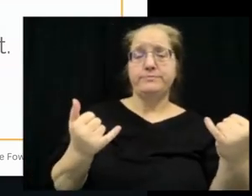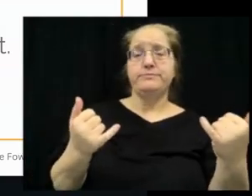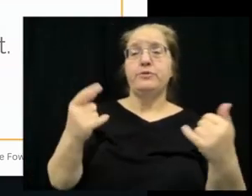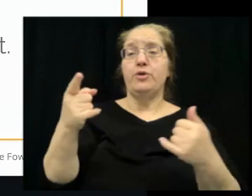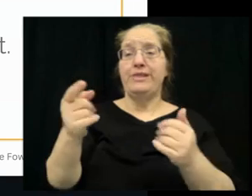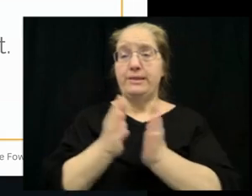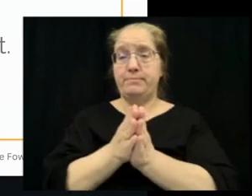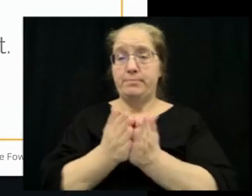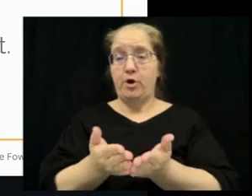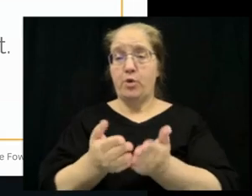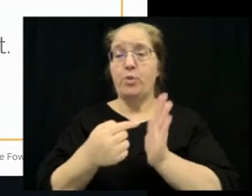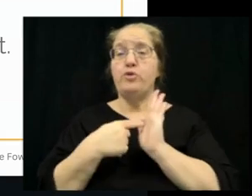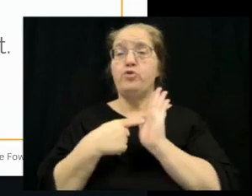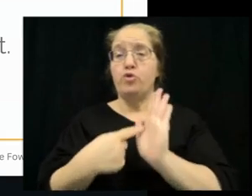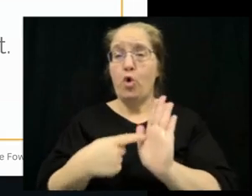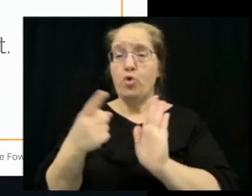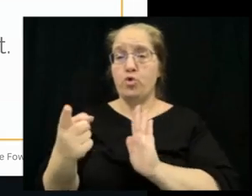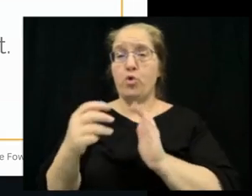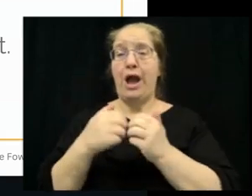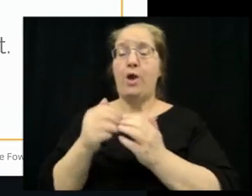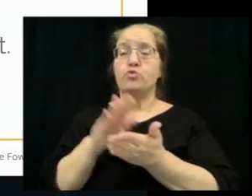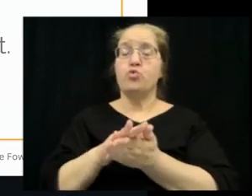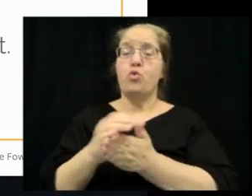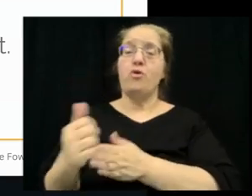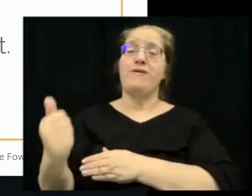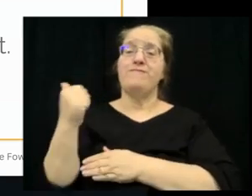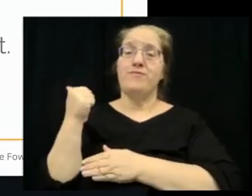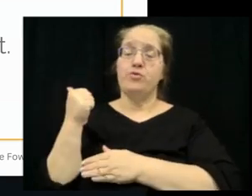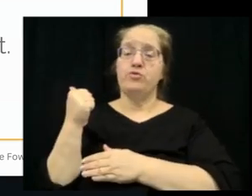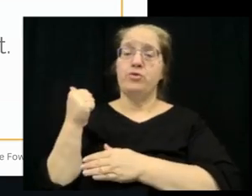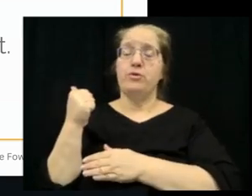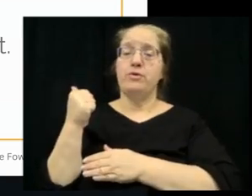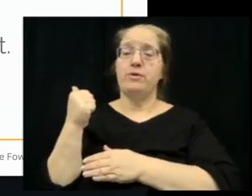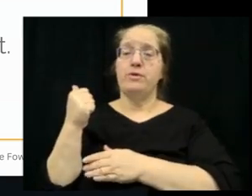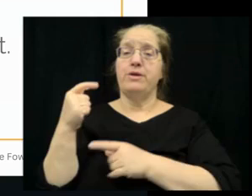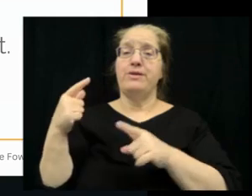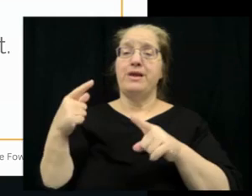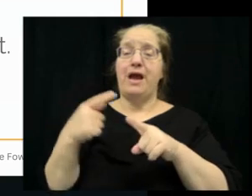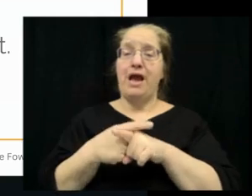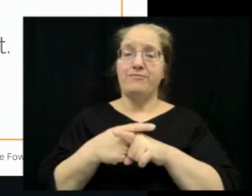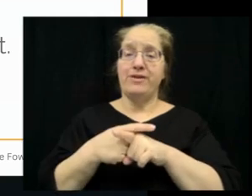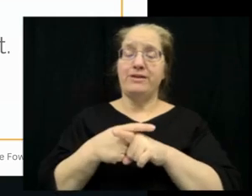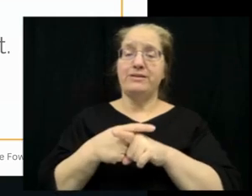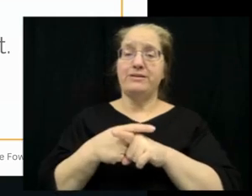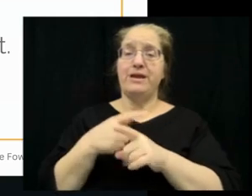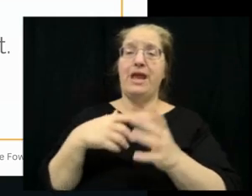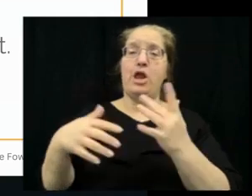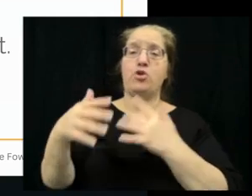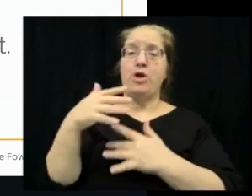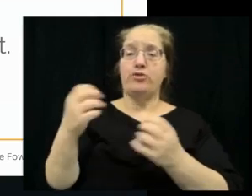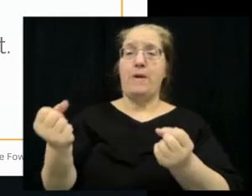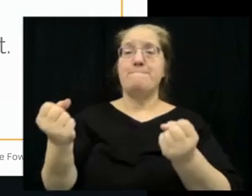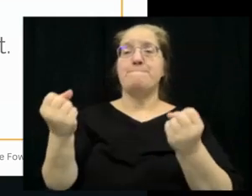book, we show you how school refusal is the complex interaction of multiple